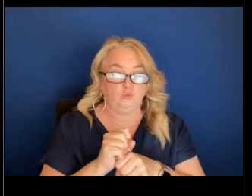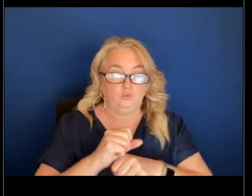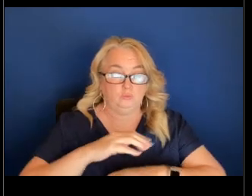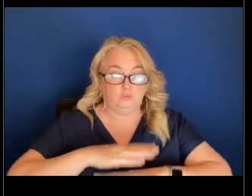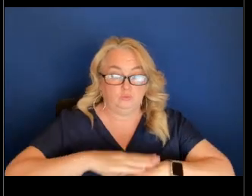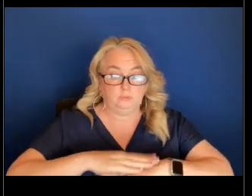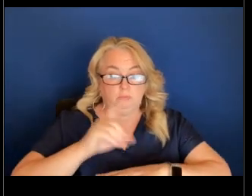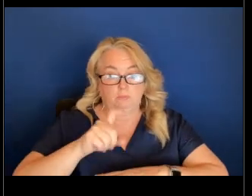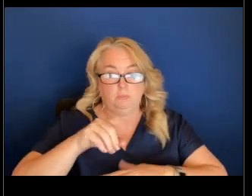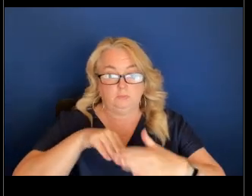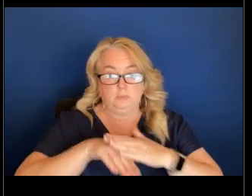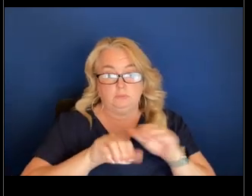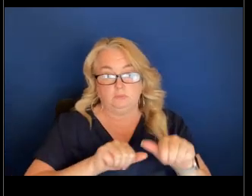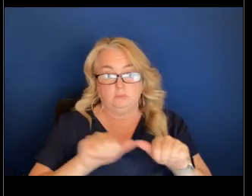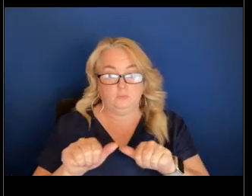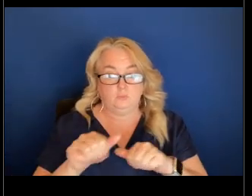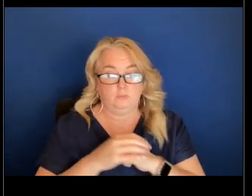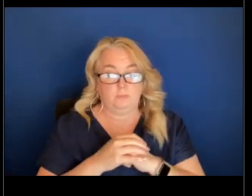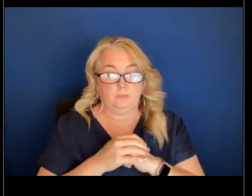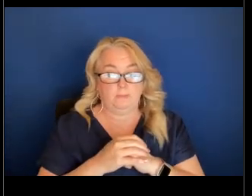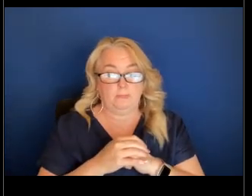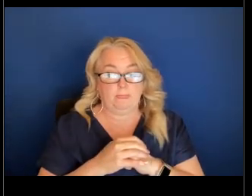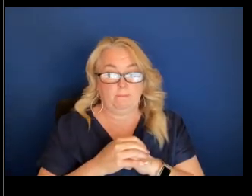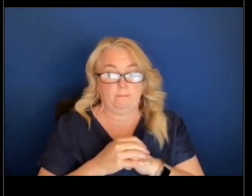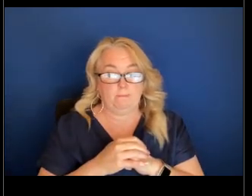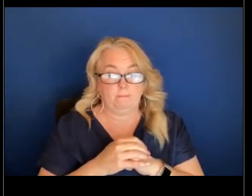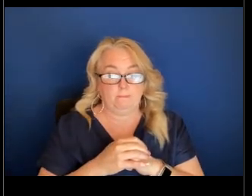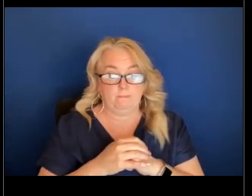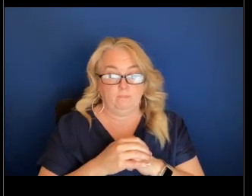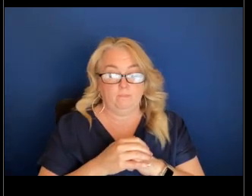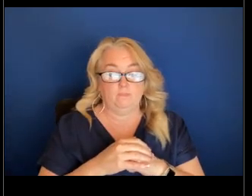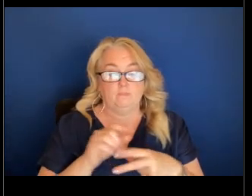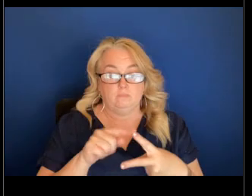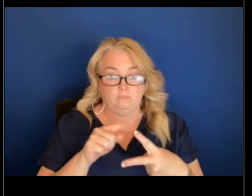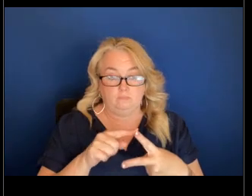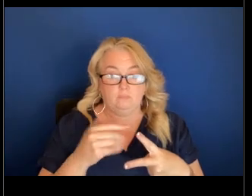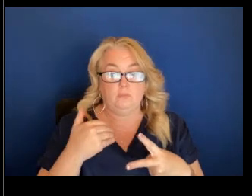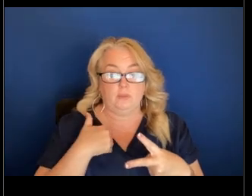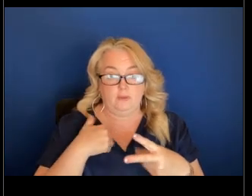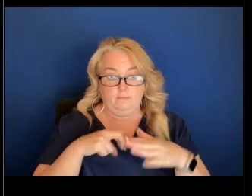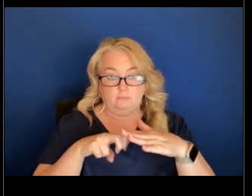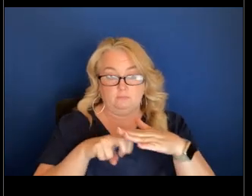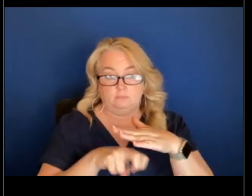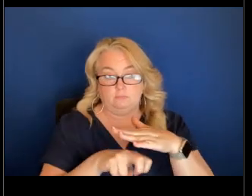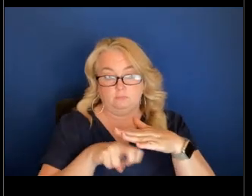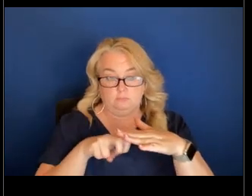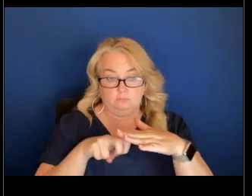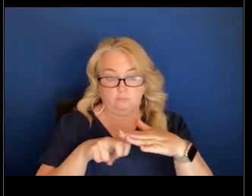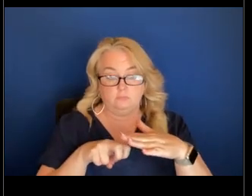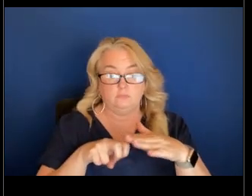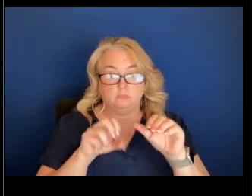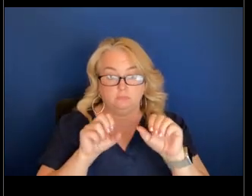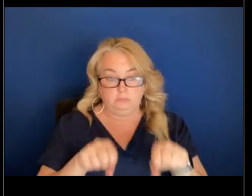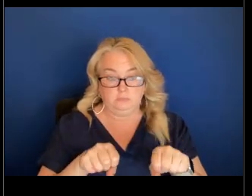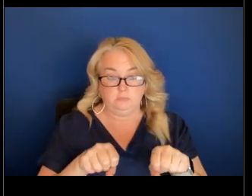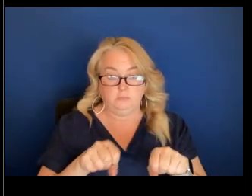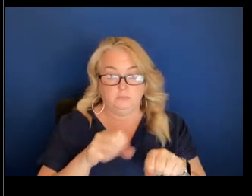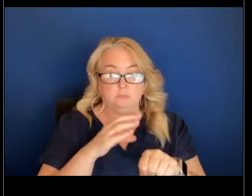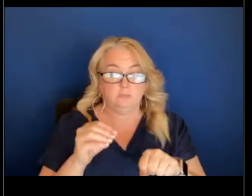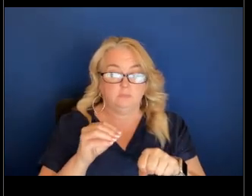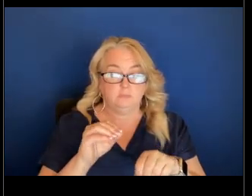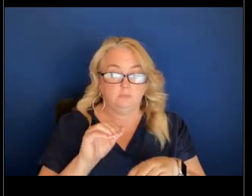be accessible. And the correct answer for this was the first option, have knee space and